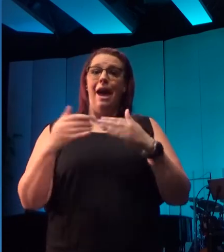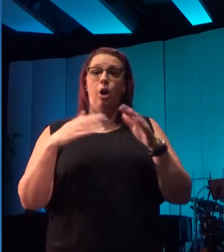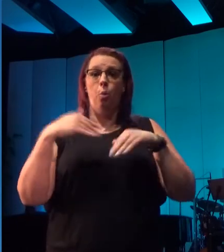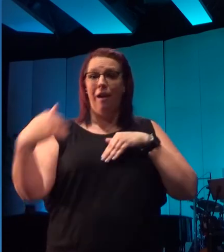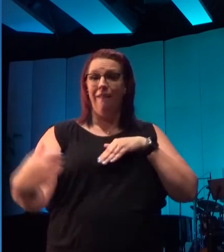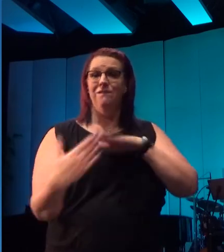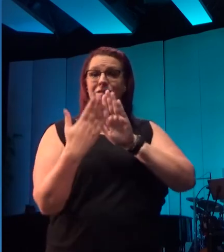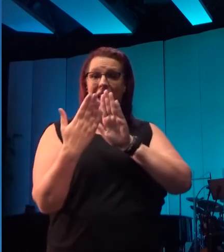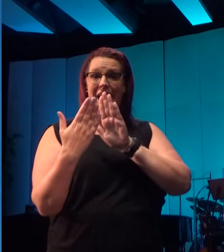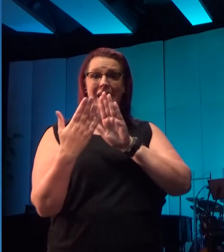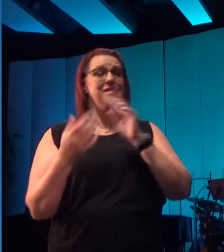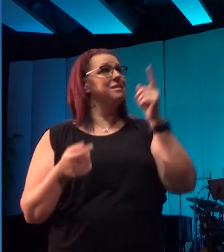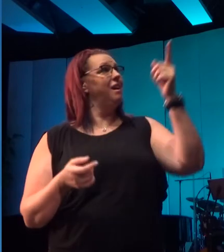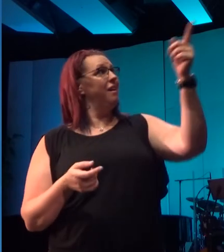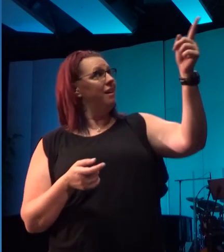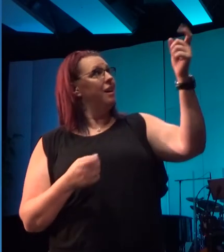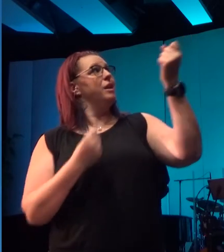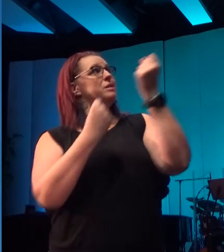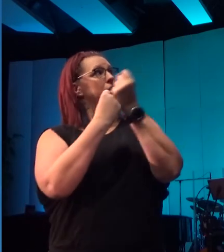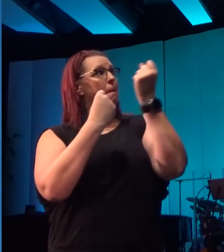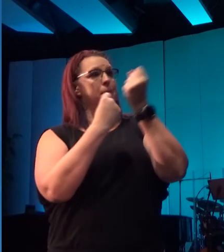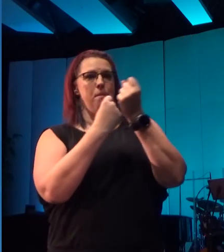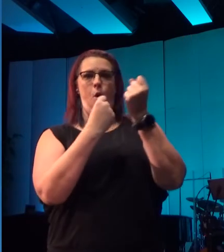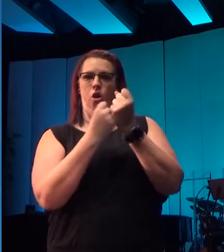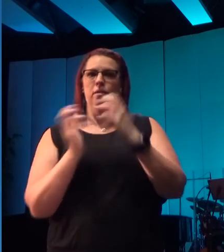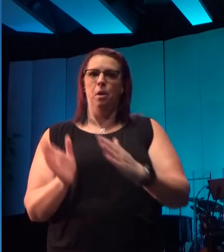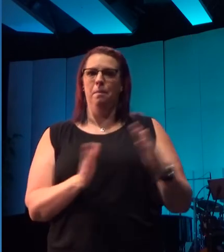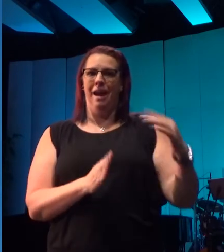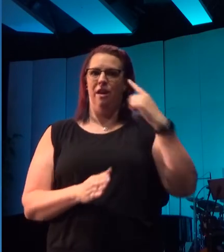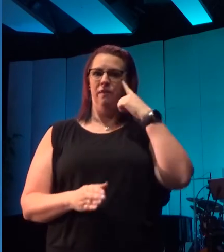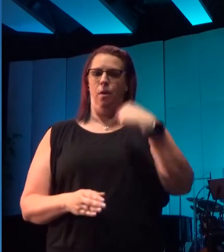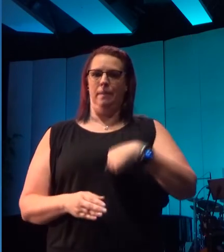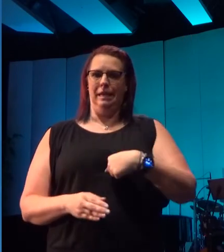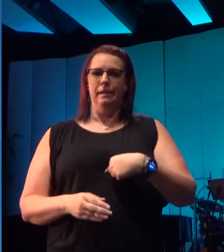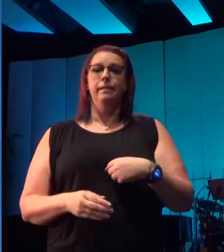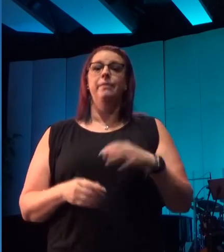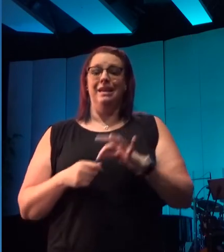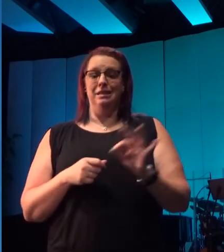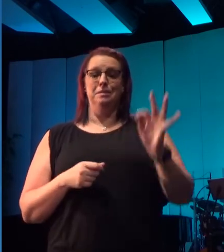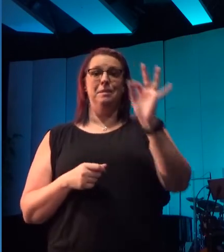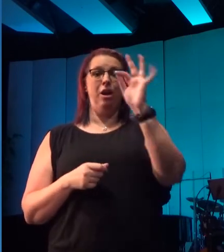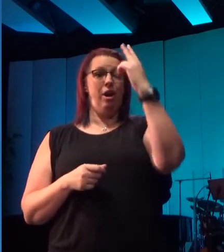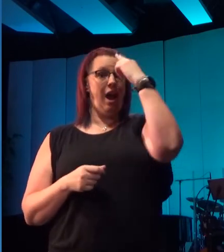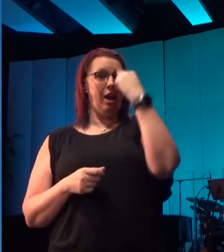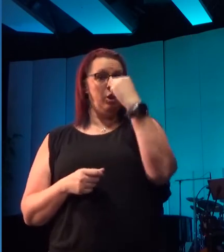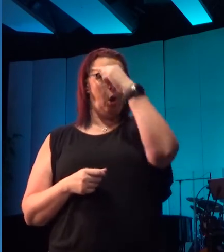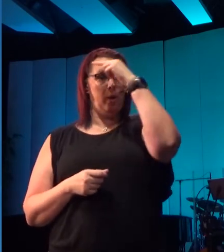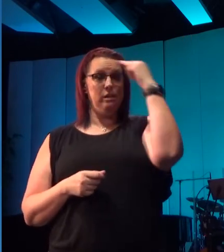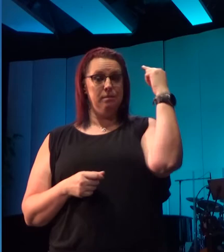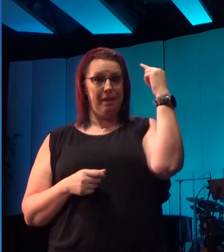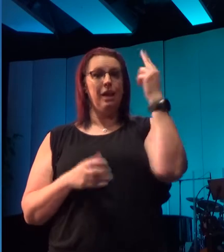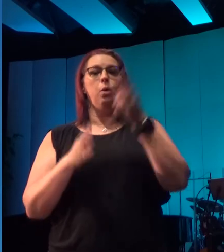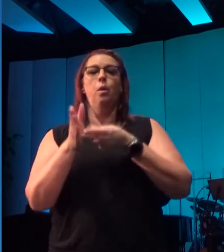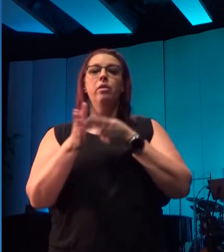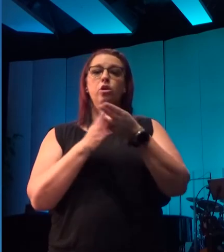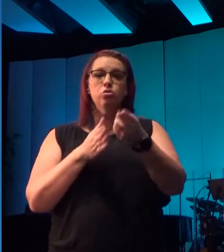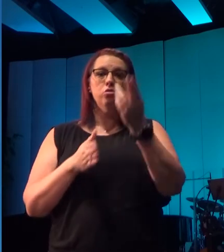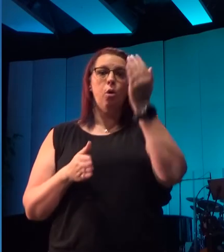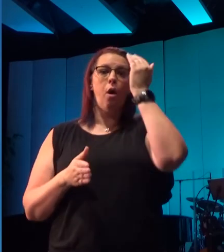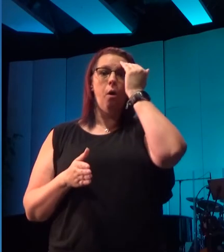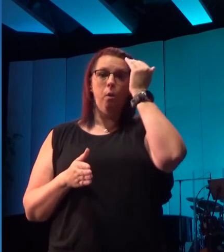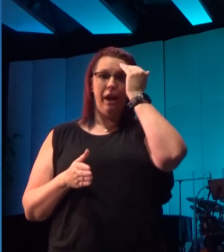of support is prepared for me. Spirit anoints me with truth awareness. My